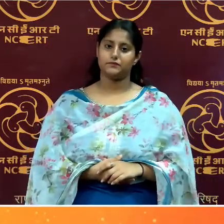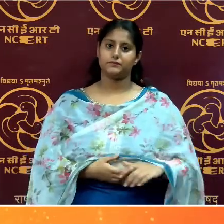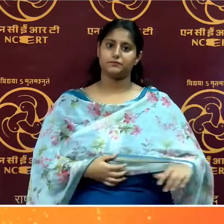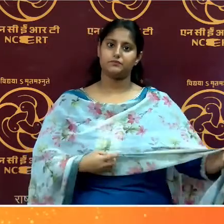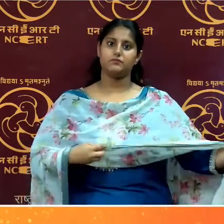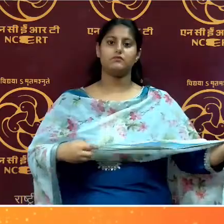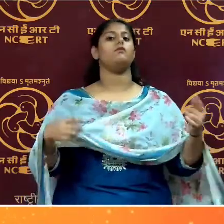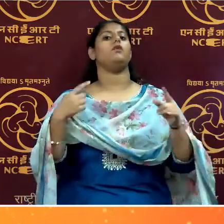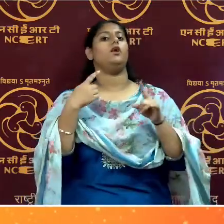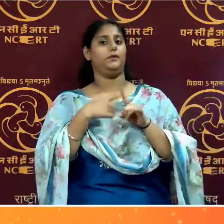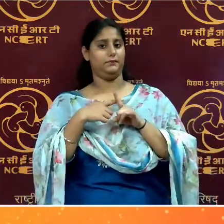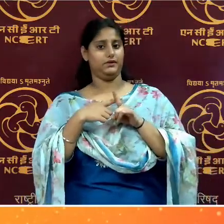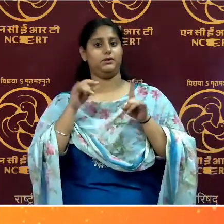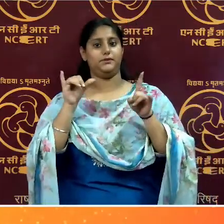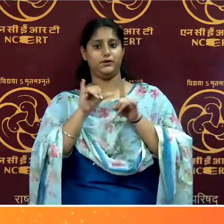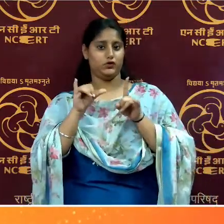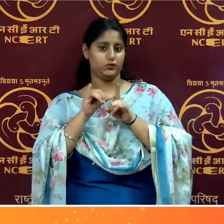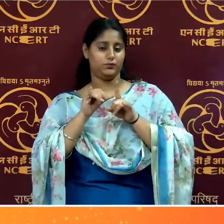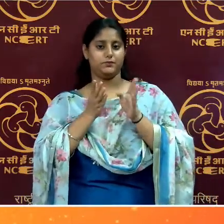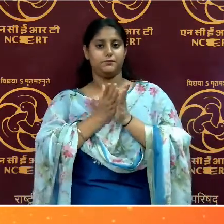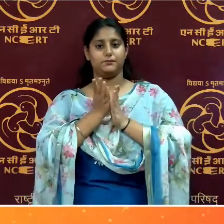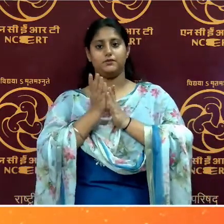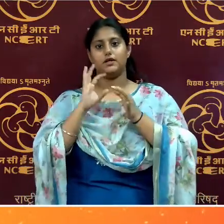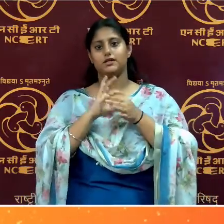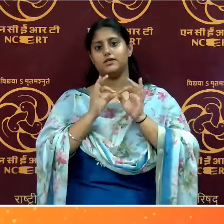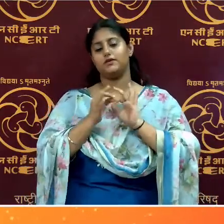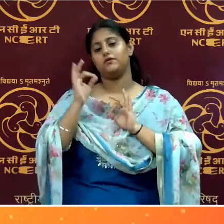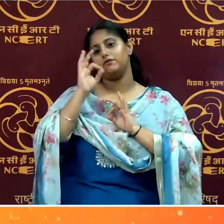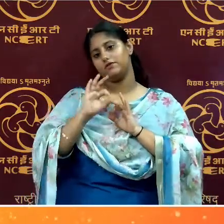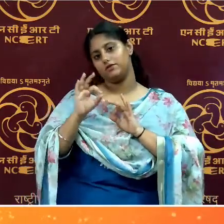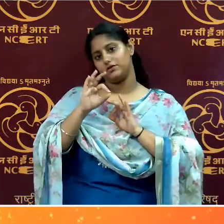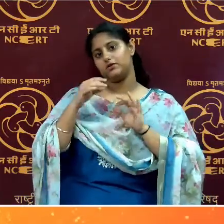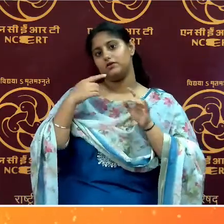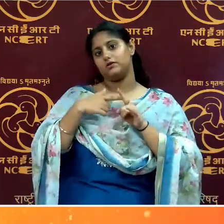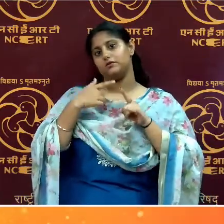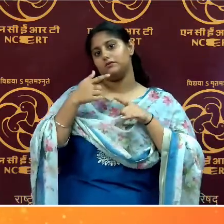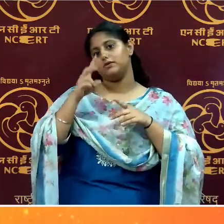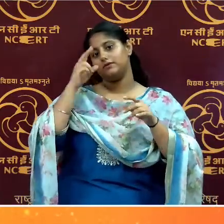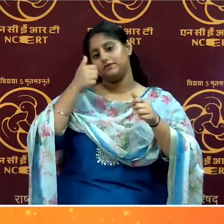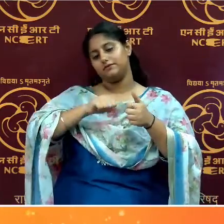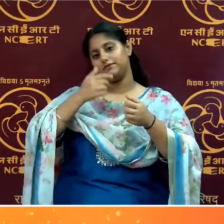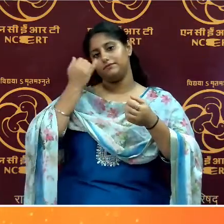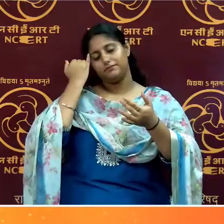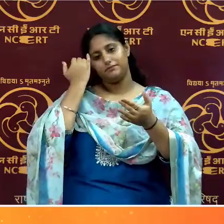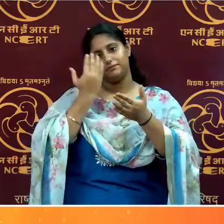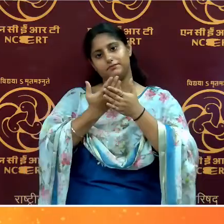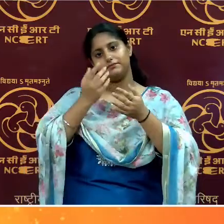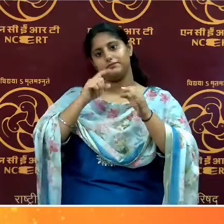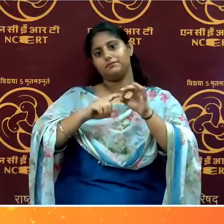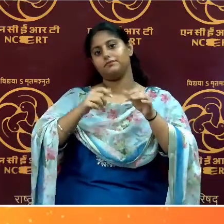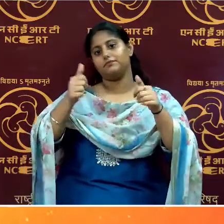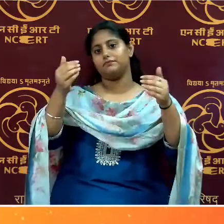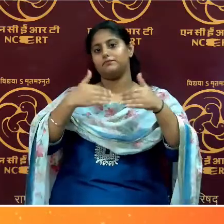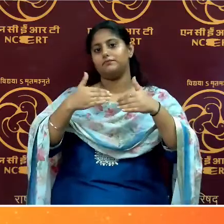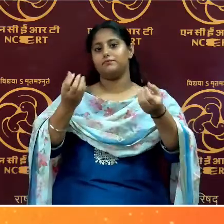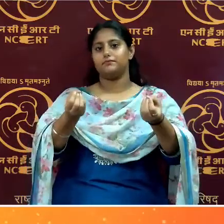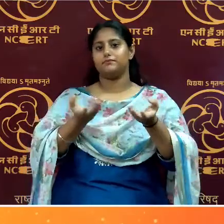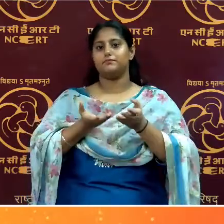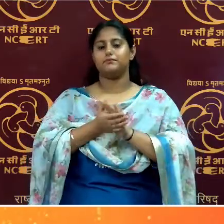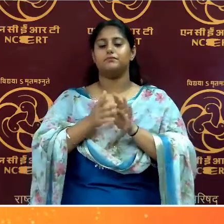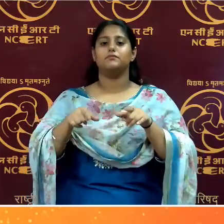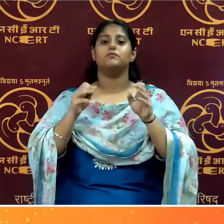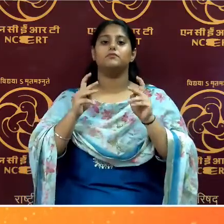tth.class8@ciet.nic.in and on our YouTube handle NCERT Official, you can send us your questions, suggestions and feedback. Now for